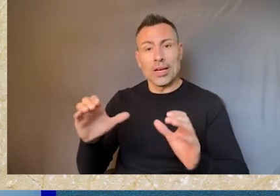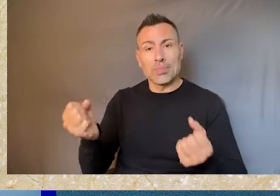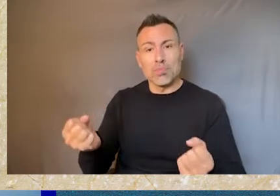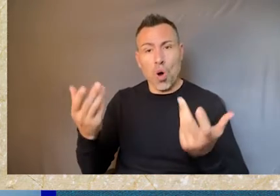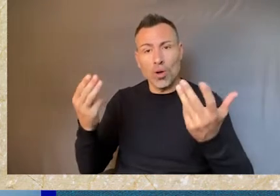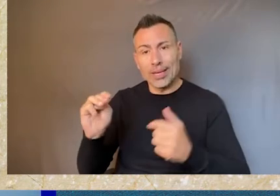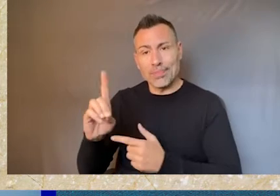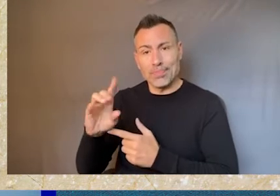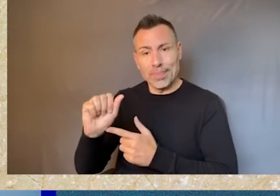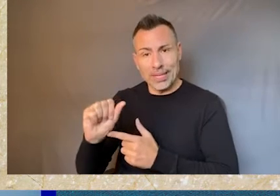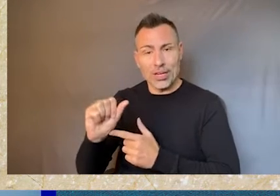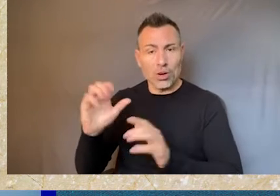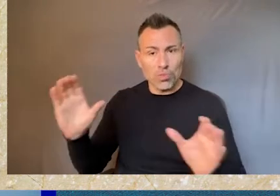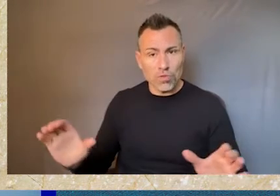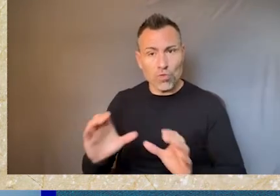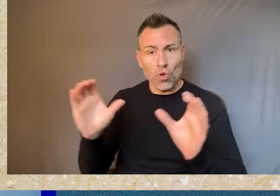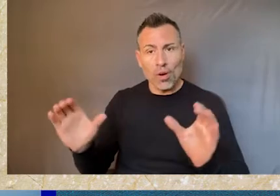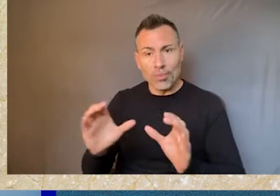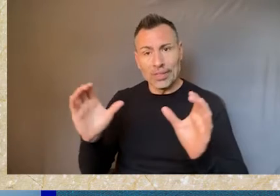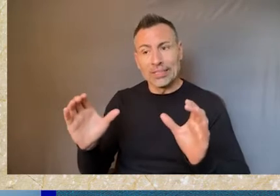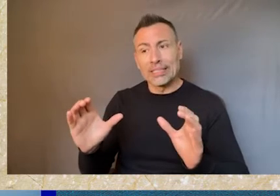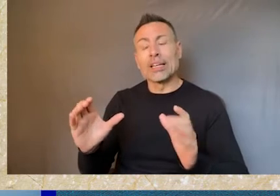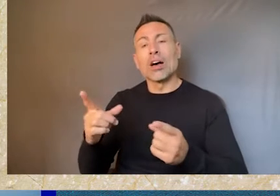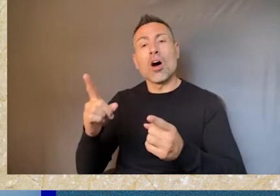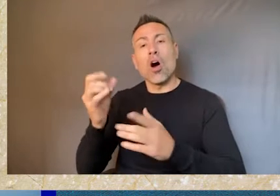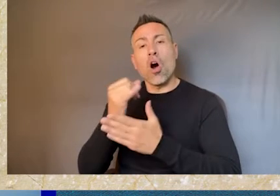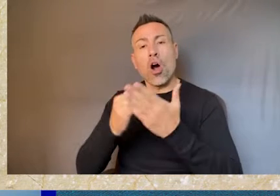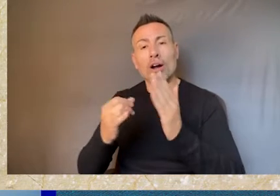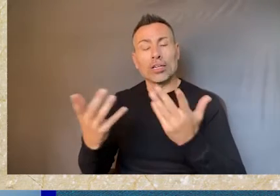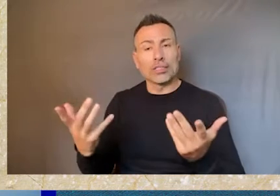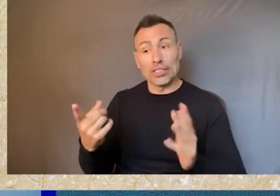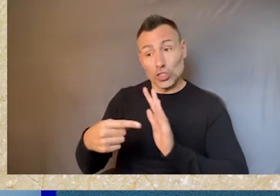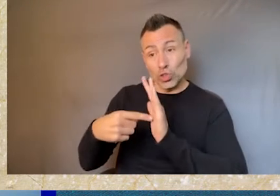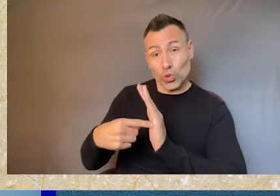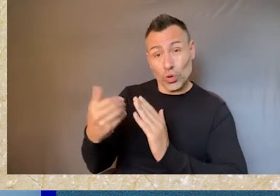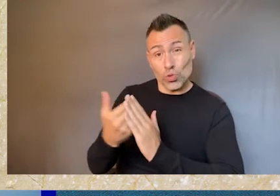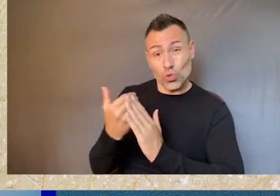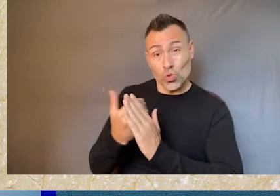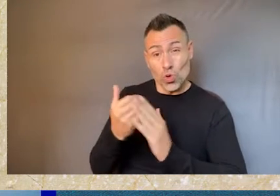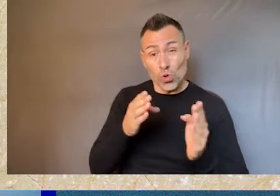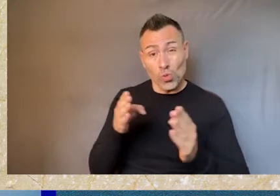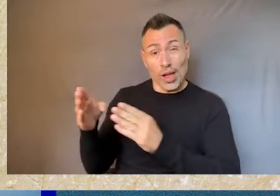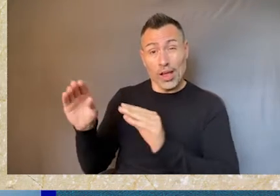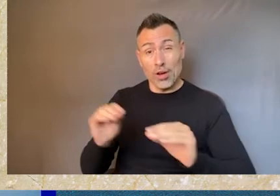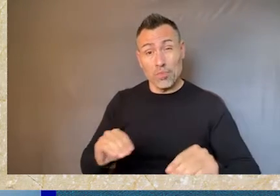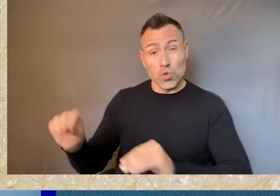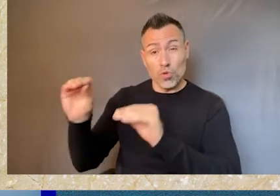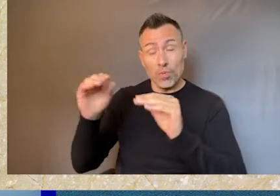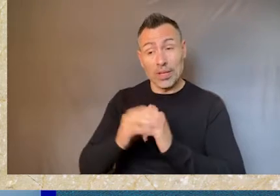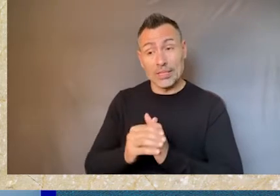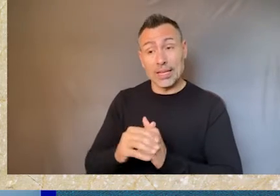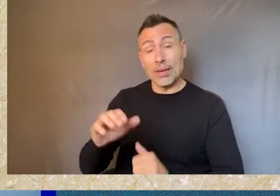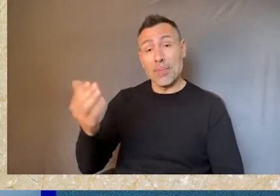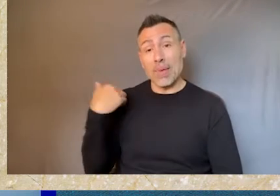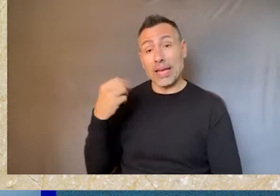as a means to explore new patterns of movement. In 2012, Austin was commissioned to create a series of